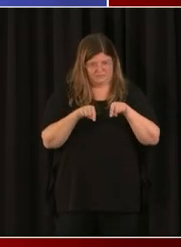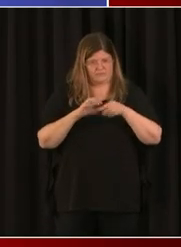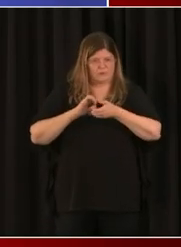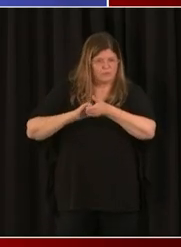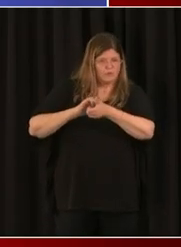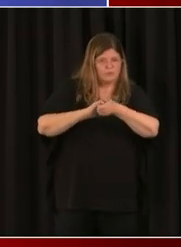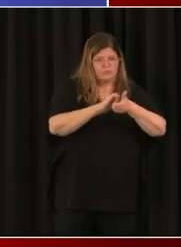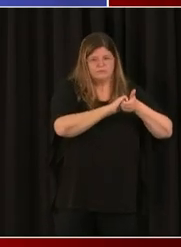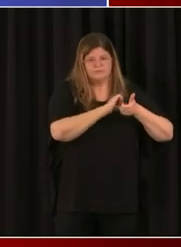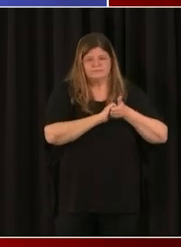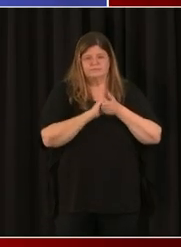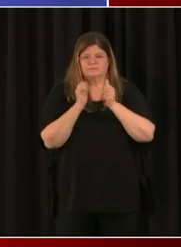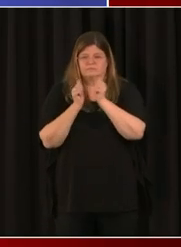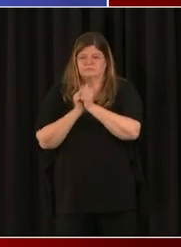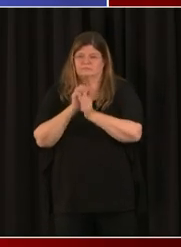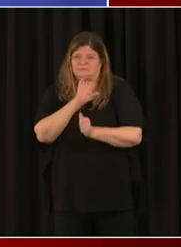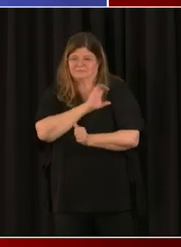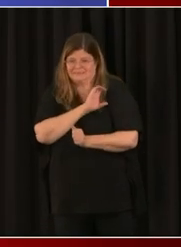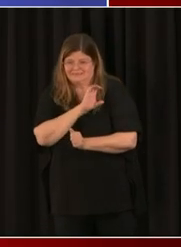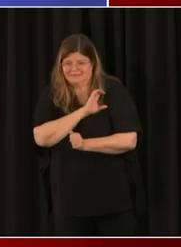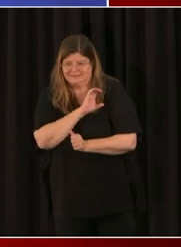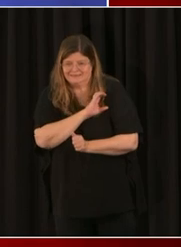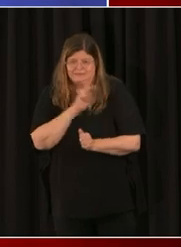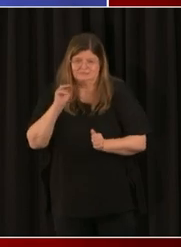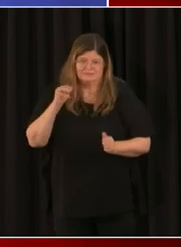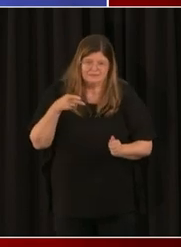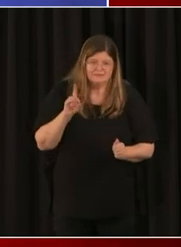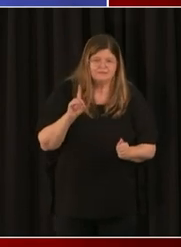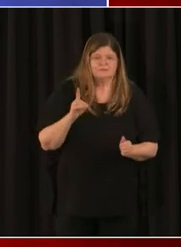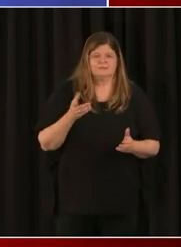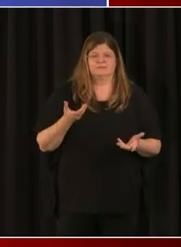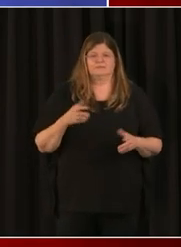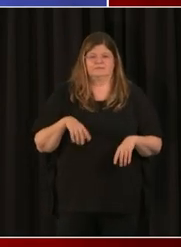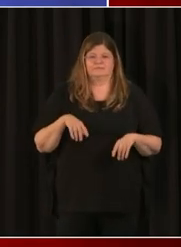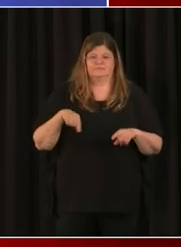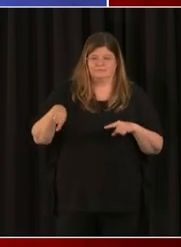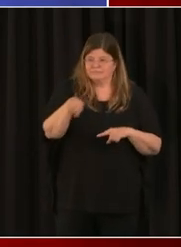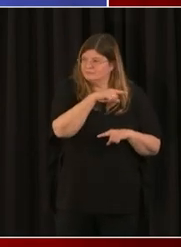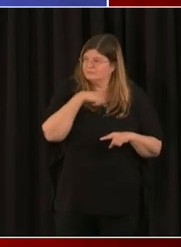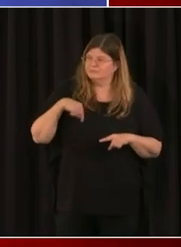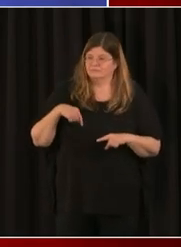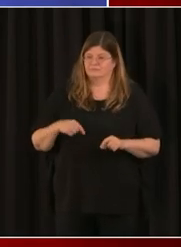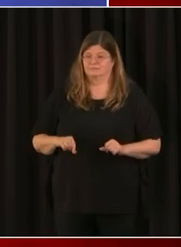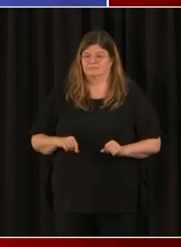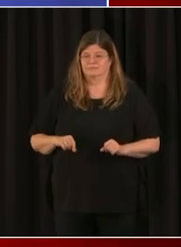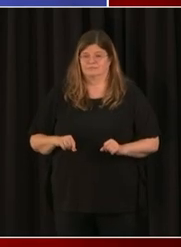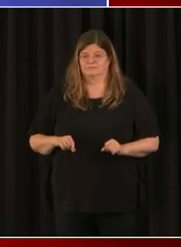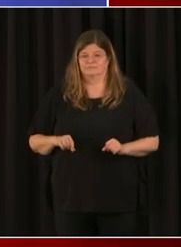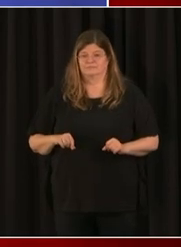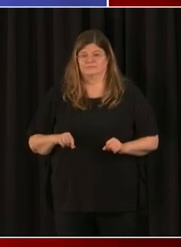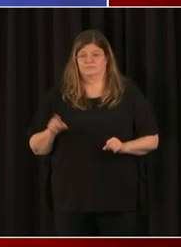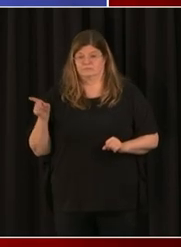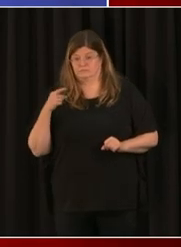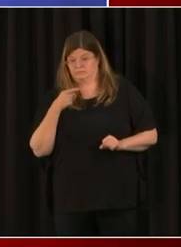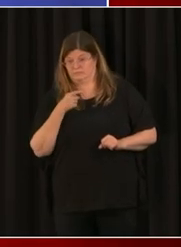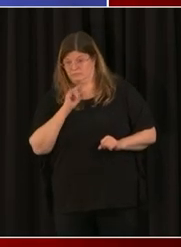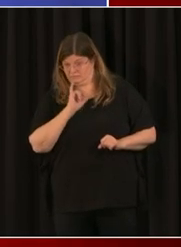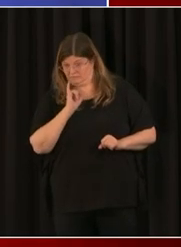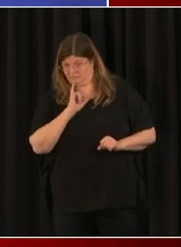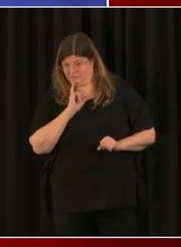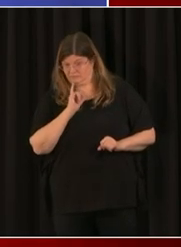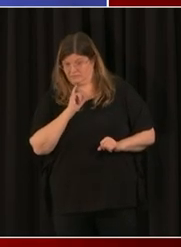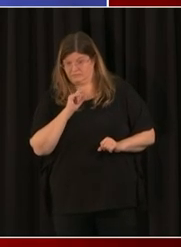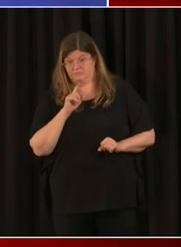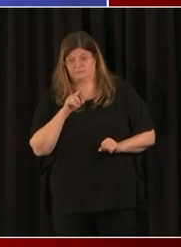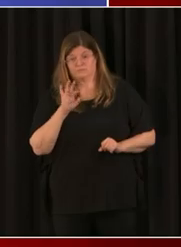with Metropolitan Police Department and work very closely with them in some of our geographical areas. I see. And so you will also be in Freedom Plaza,